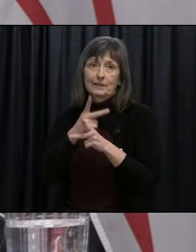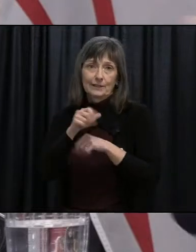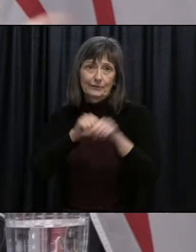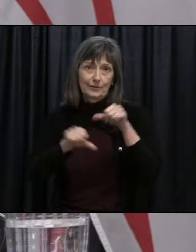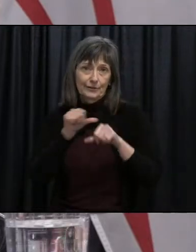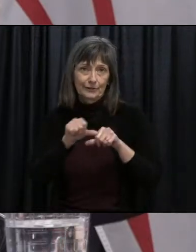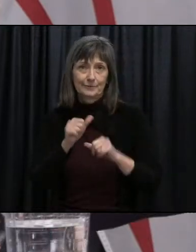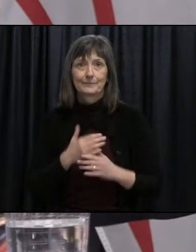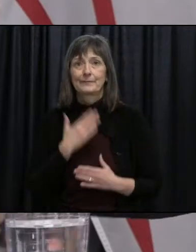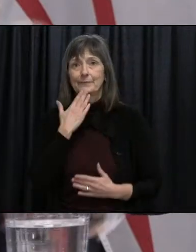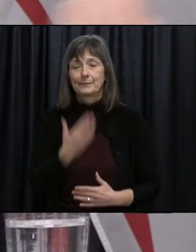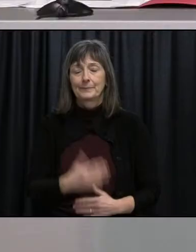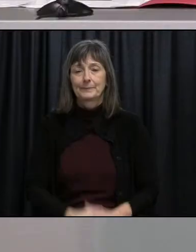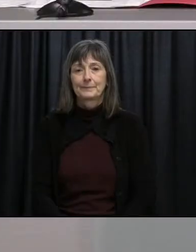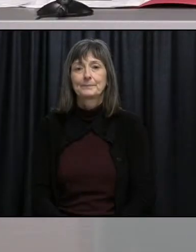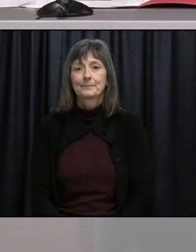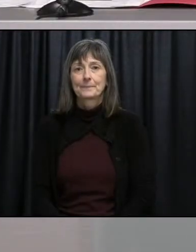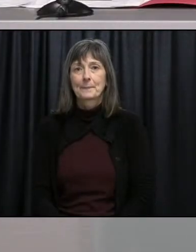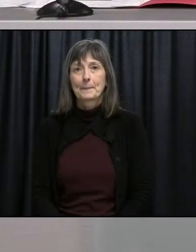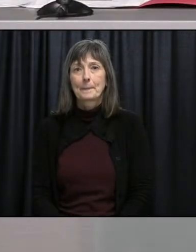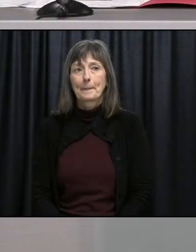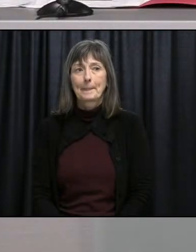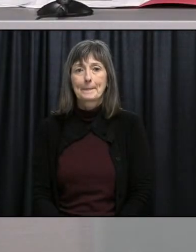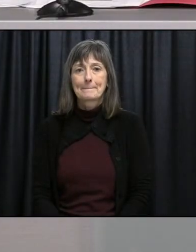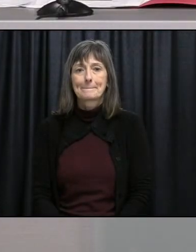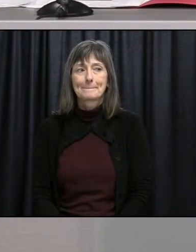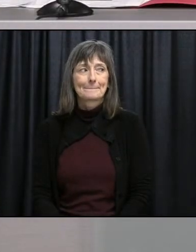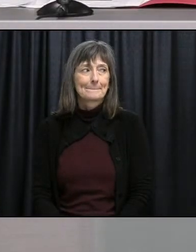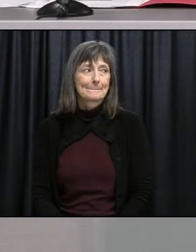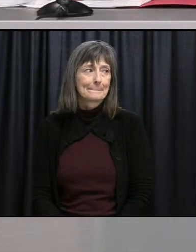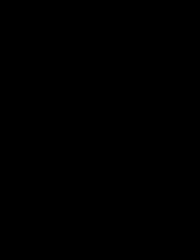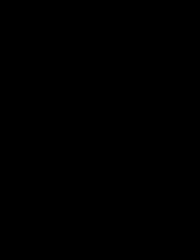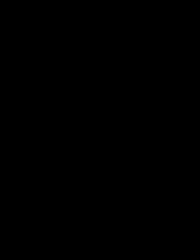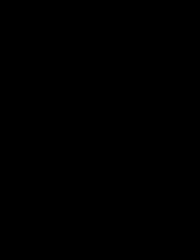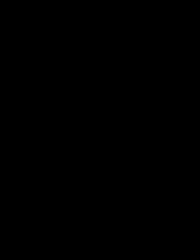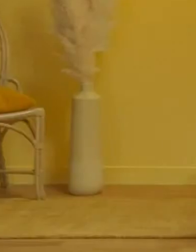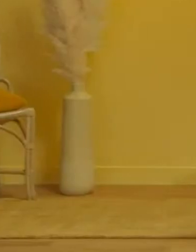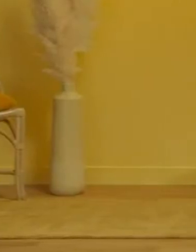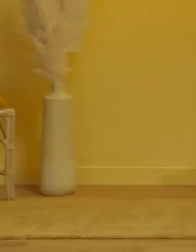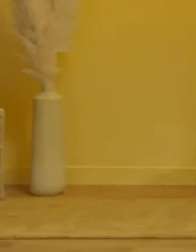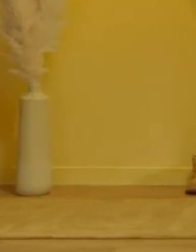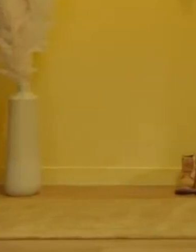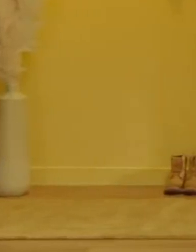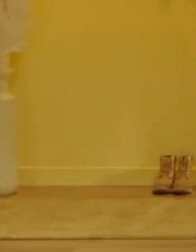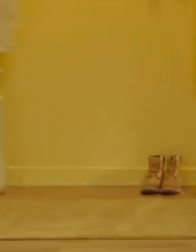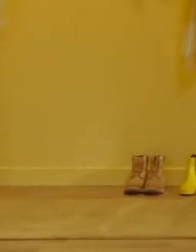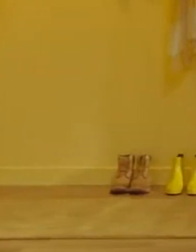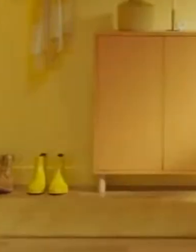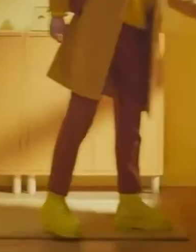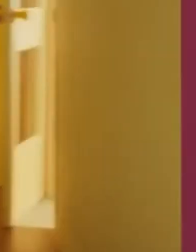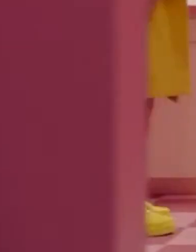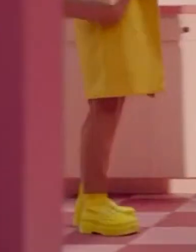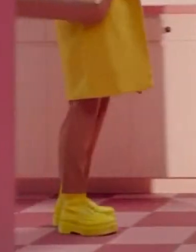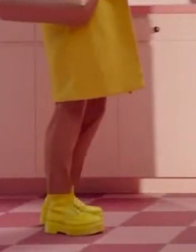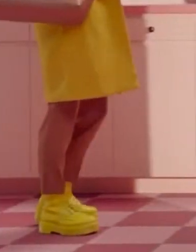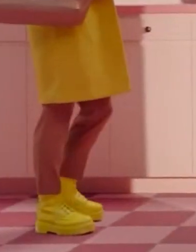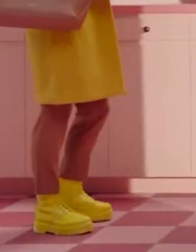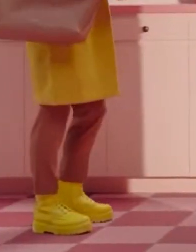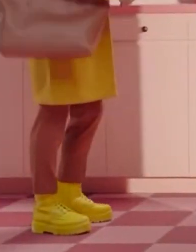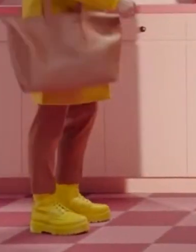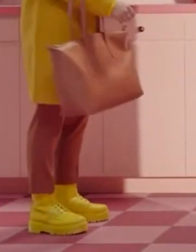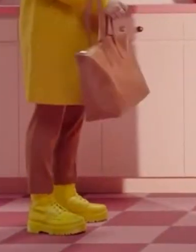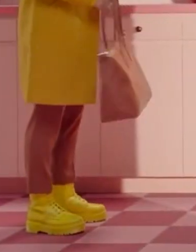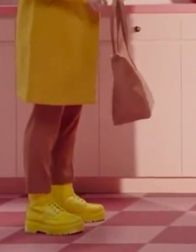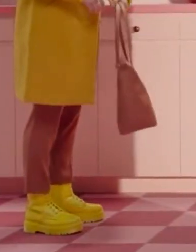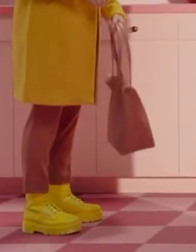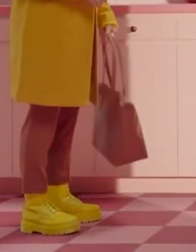Thank you, Premier. Stay safe, everyone, and enjoy the rest of your day. This is Jan. Jan sometimes visits her neighbor